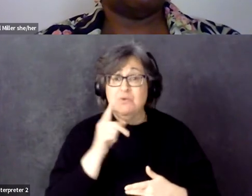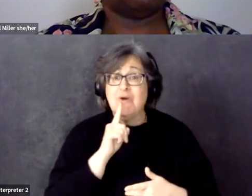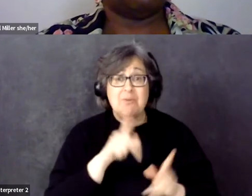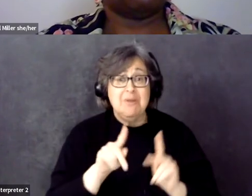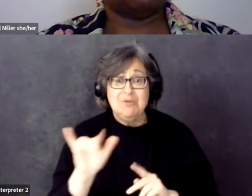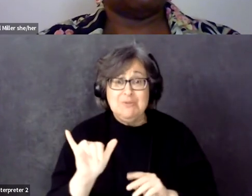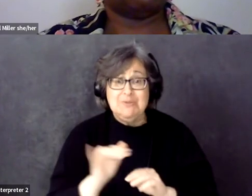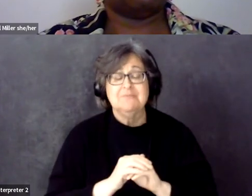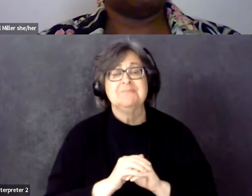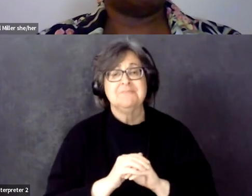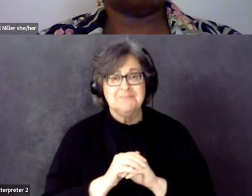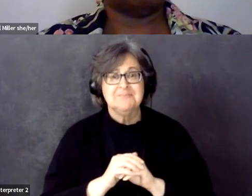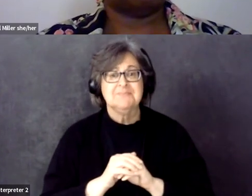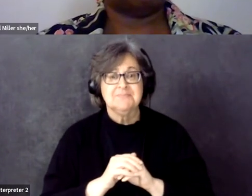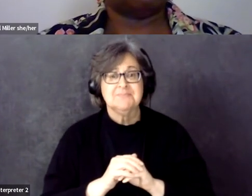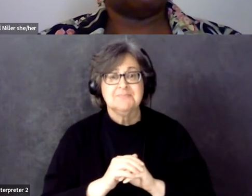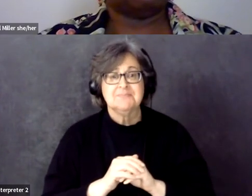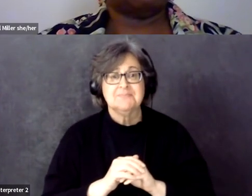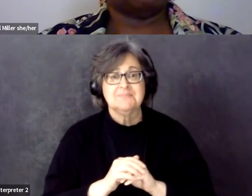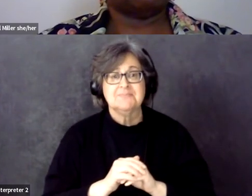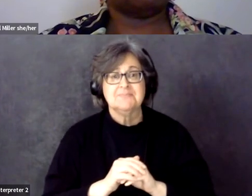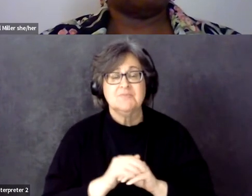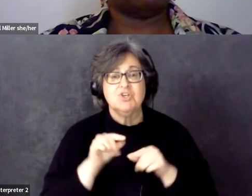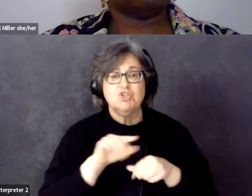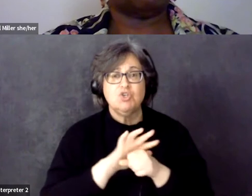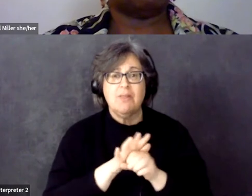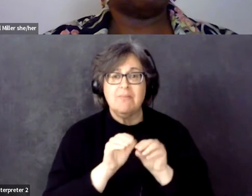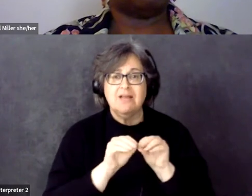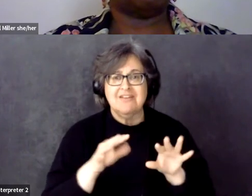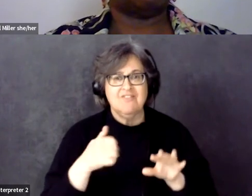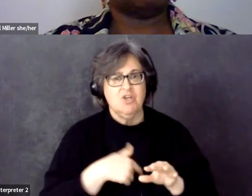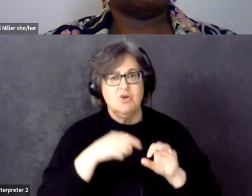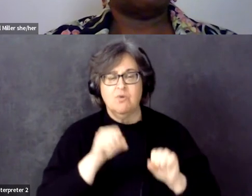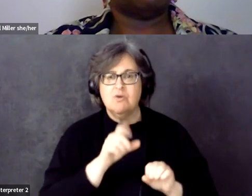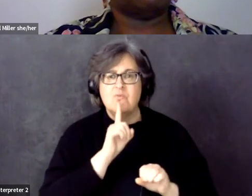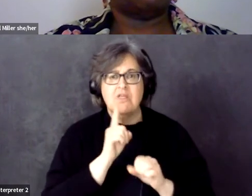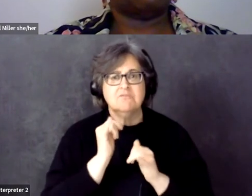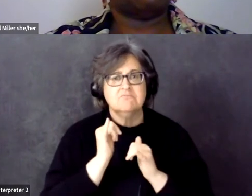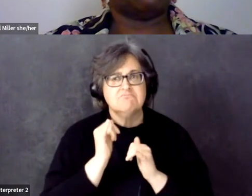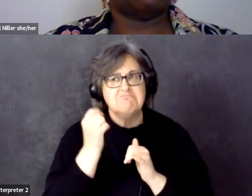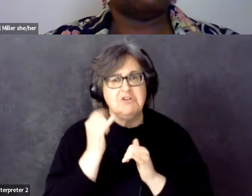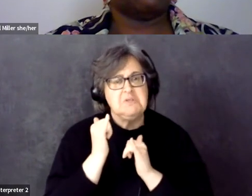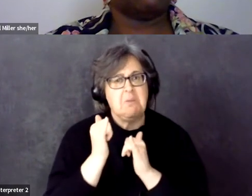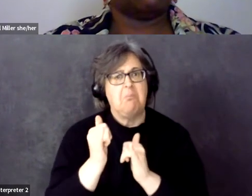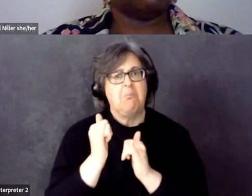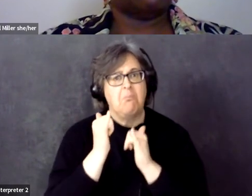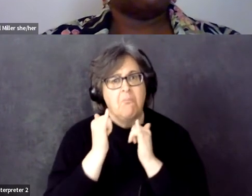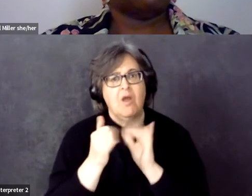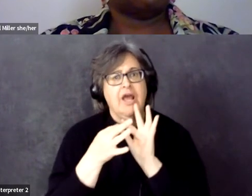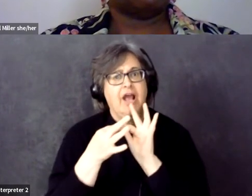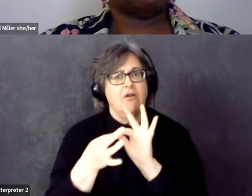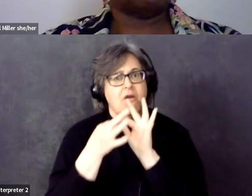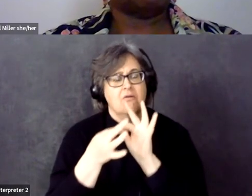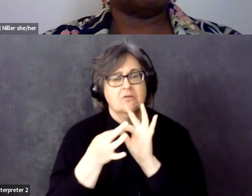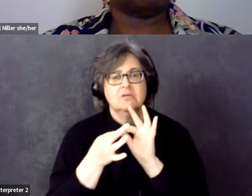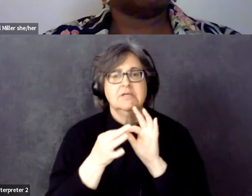too. And so in this pandemic, we were able to really relate and connect with people on